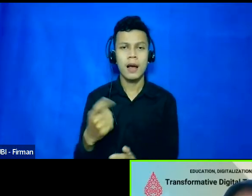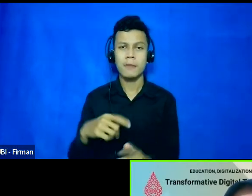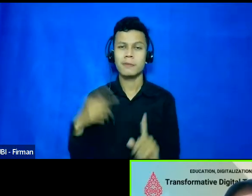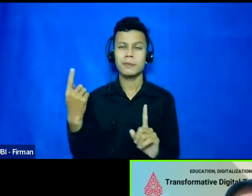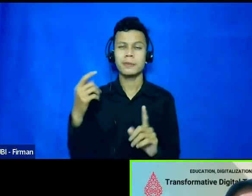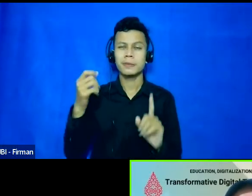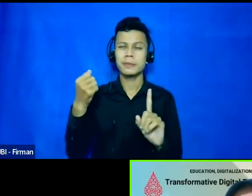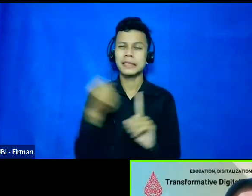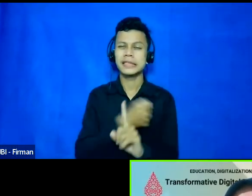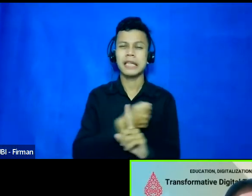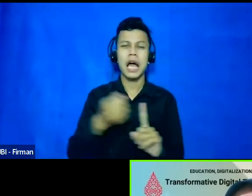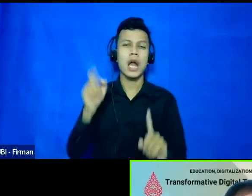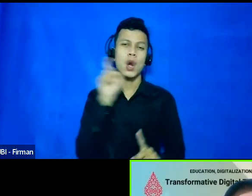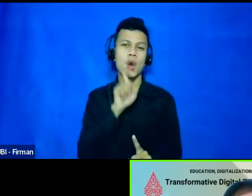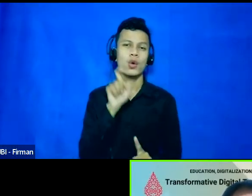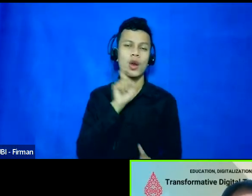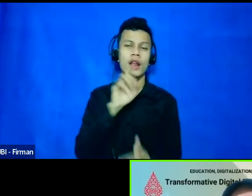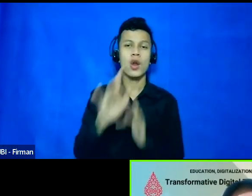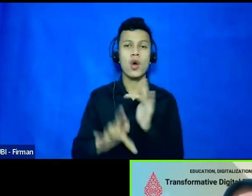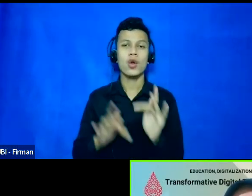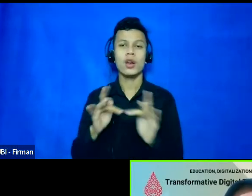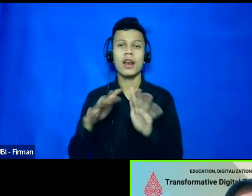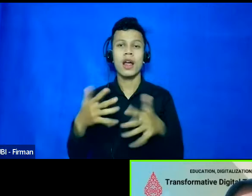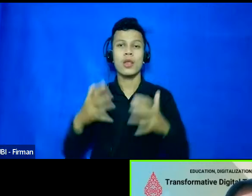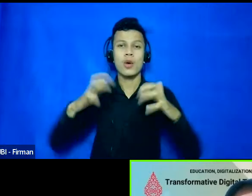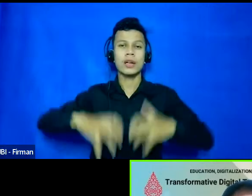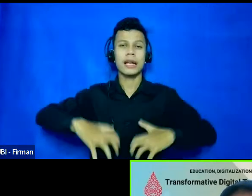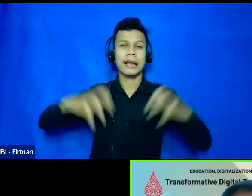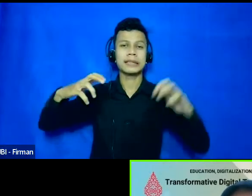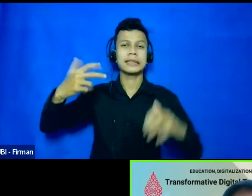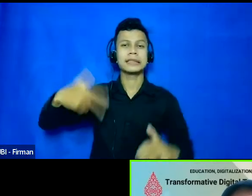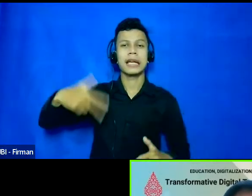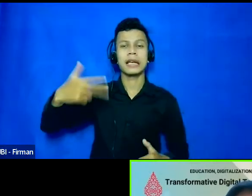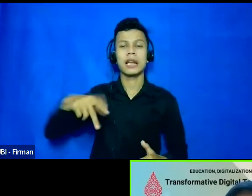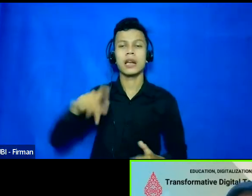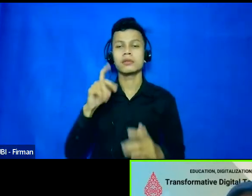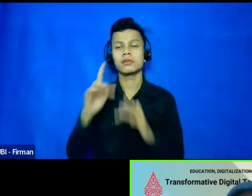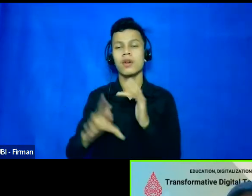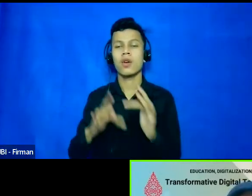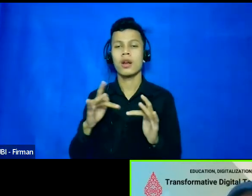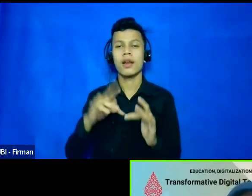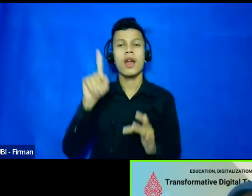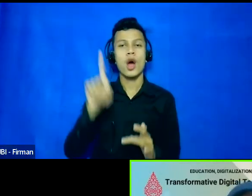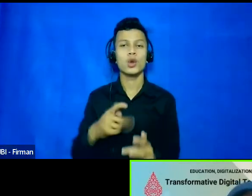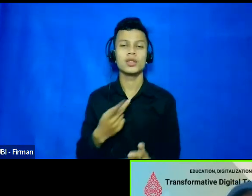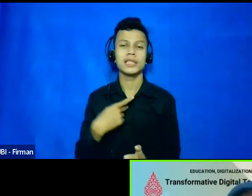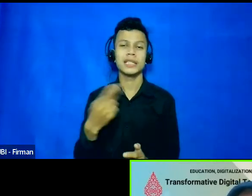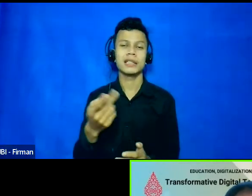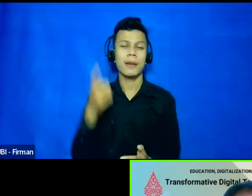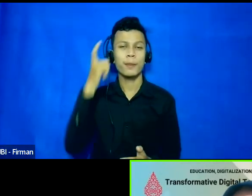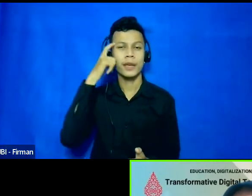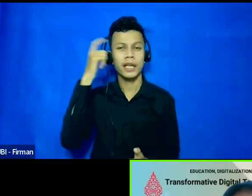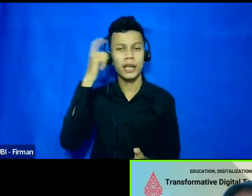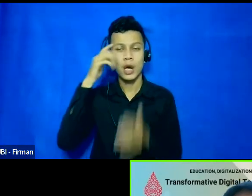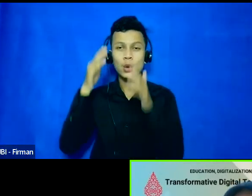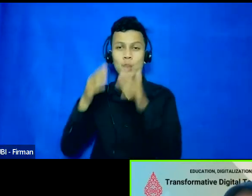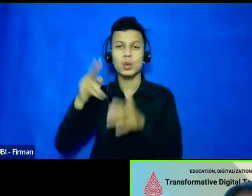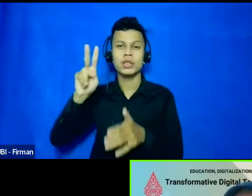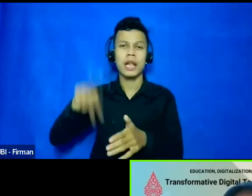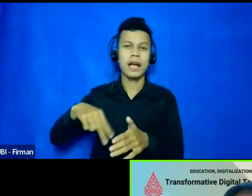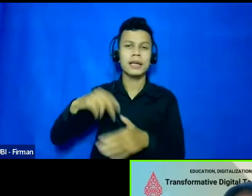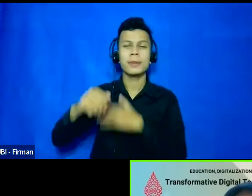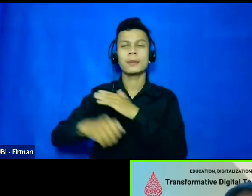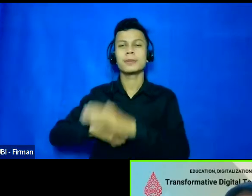of the things that really need to be taken into account by the G20 leaders and all of us. Thank you so